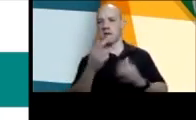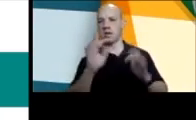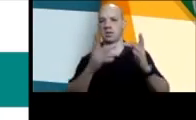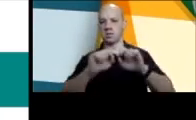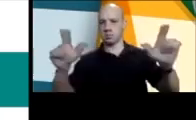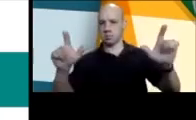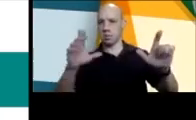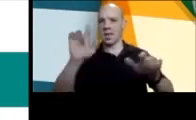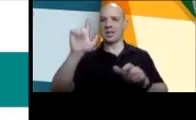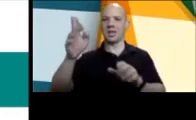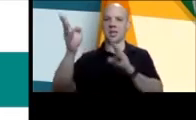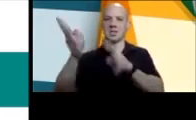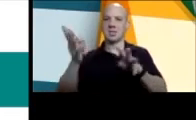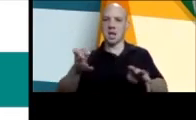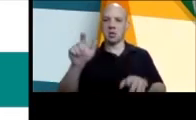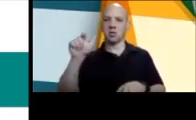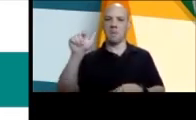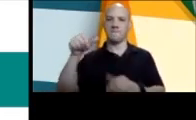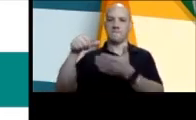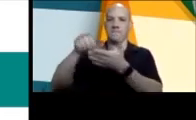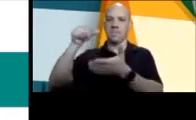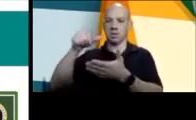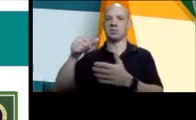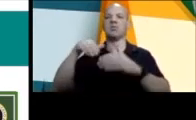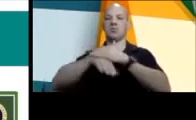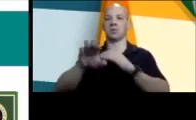download button to access the file.